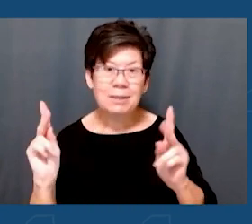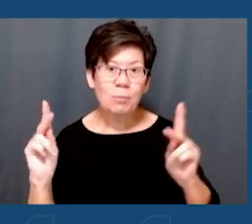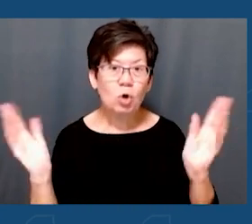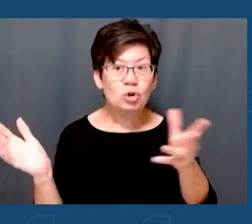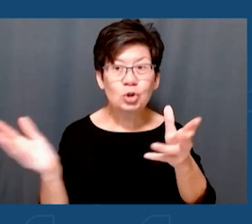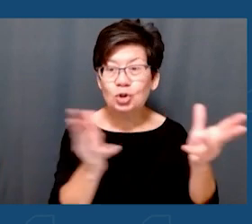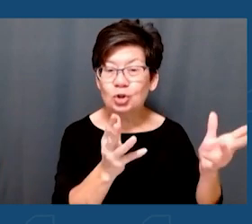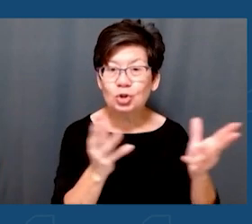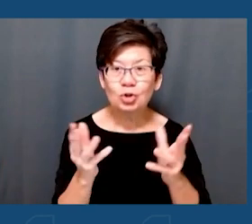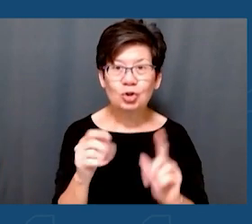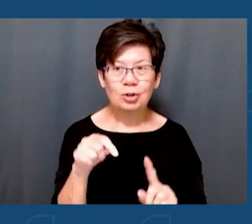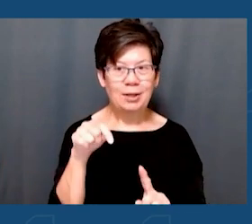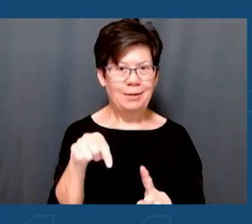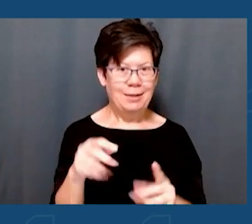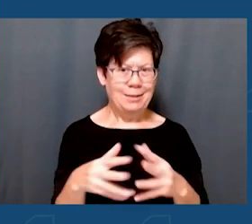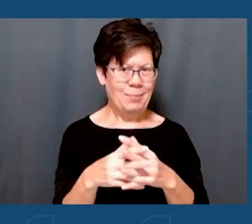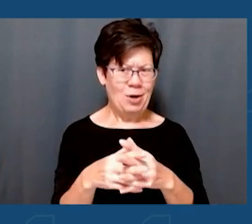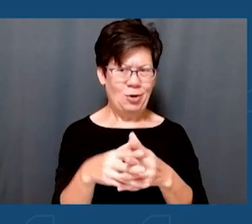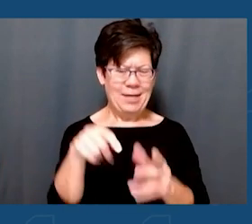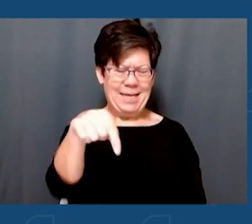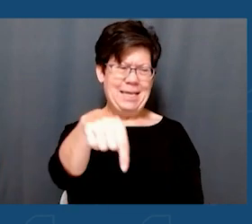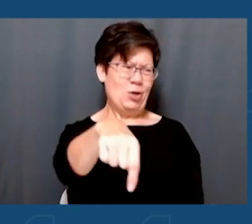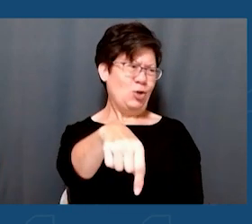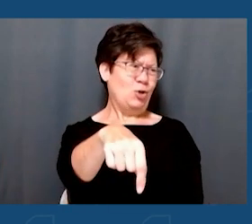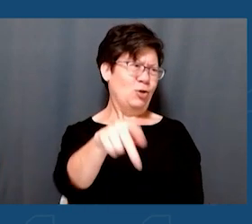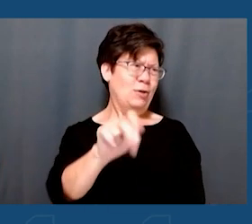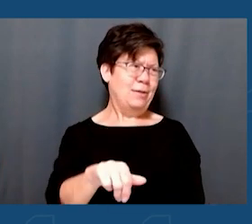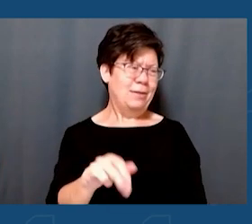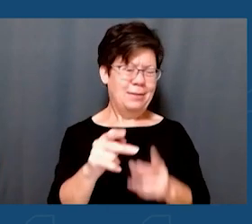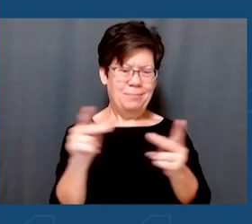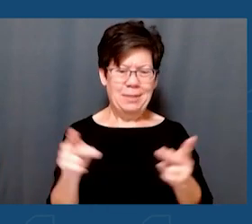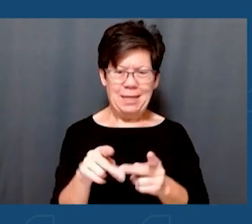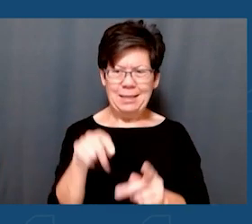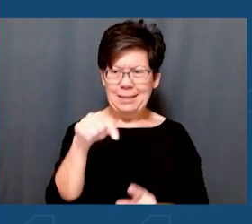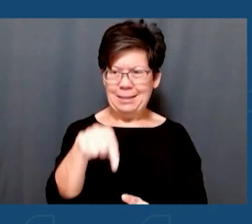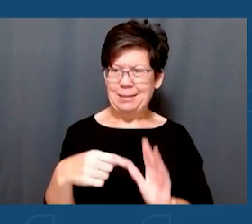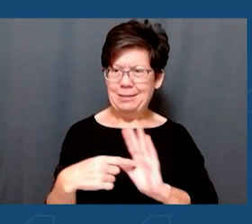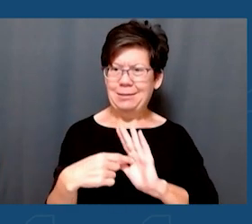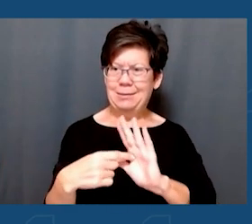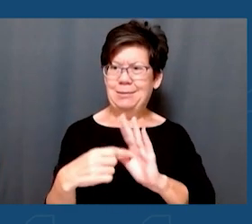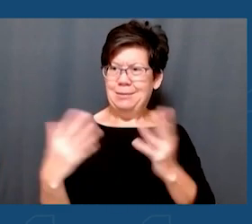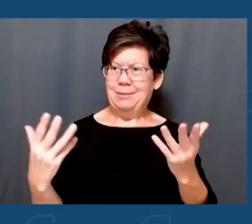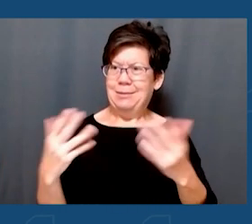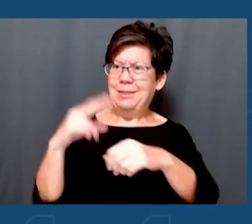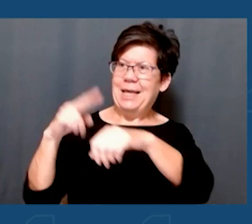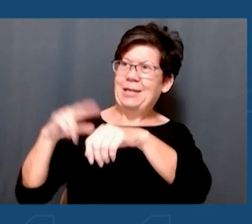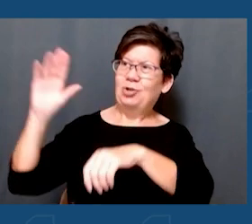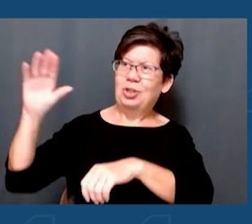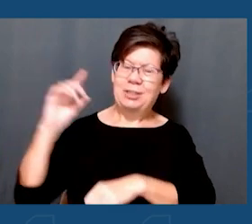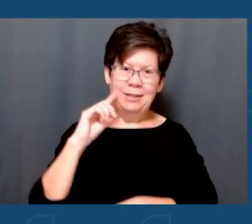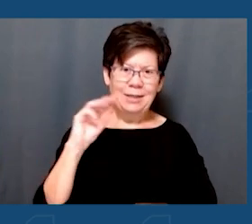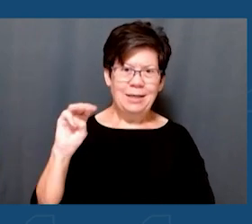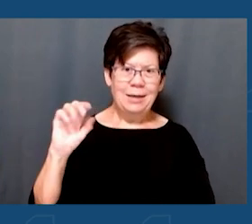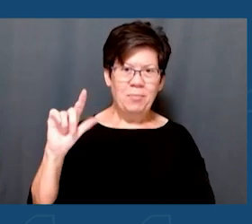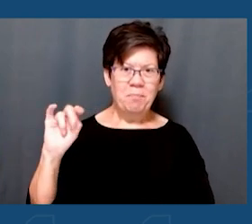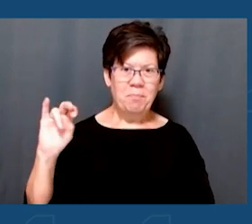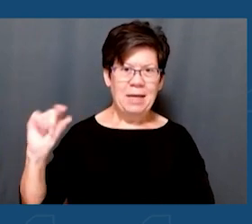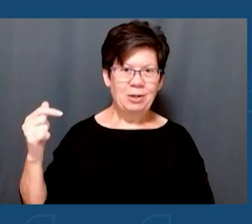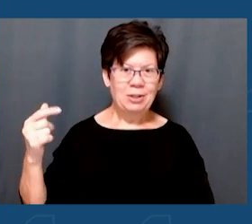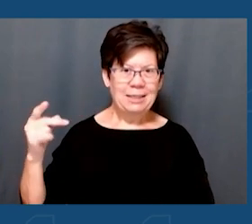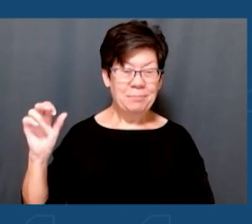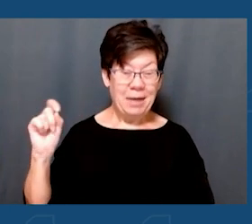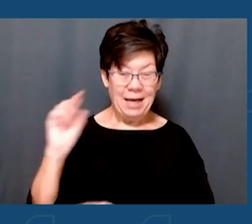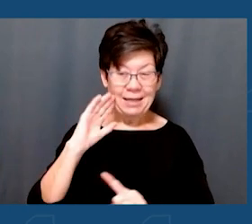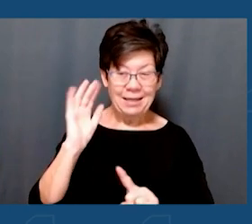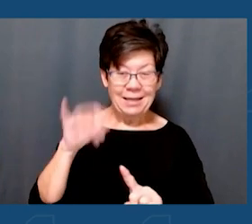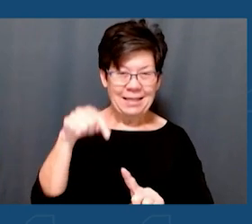America right here. This is the nation, the melting pot that has always been so welcoming to others. And